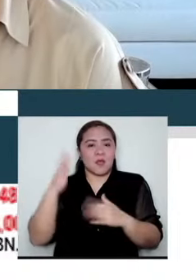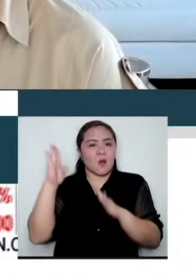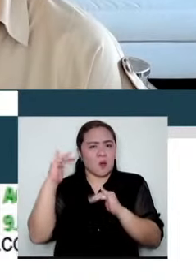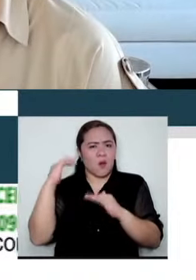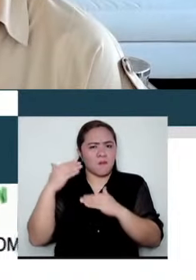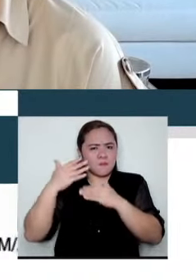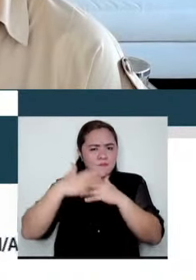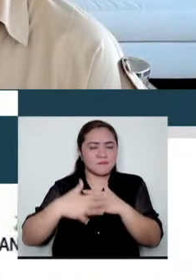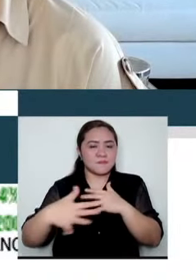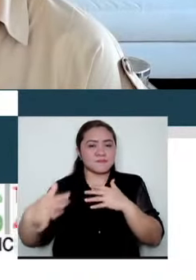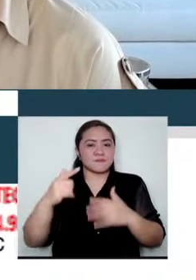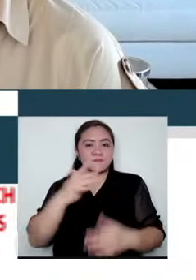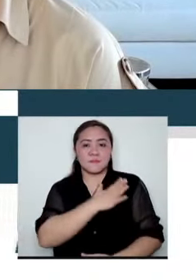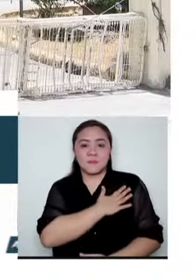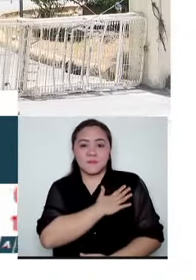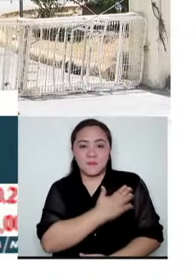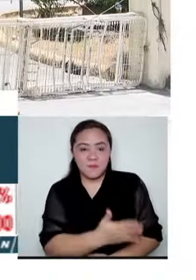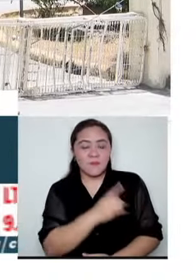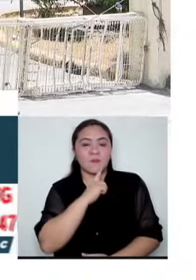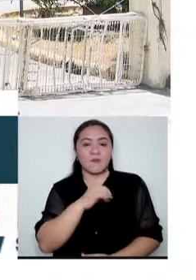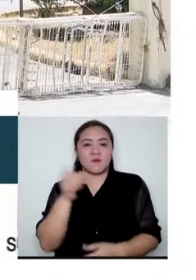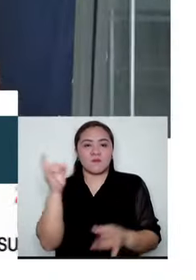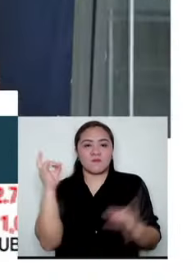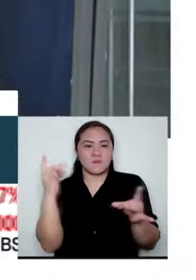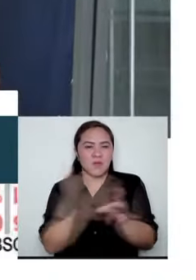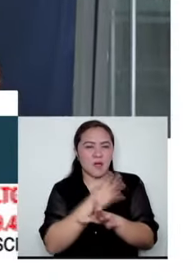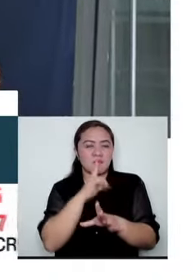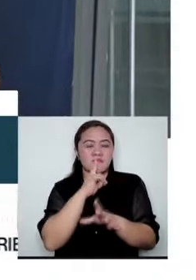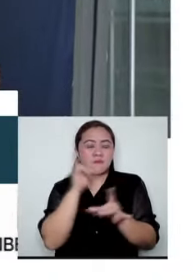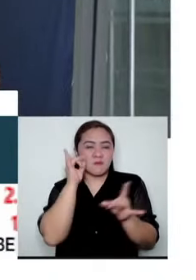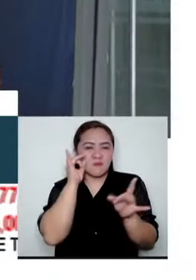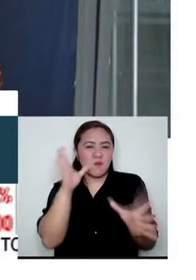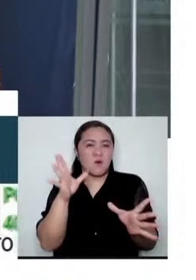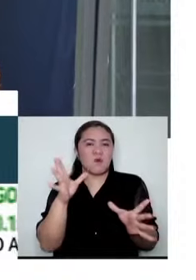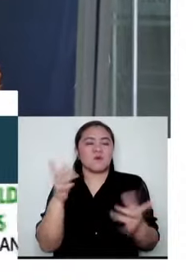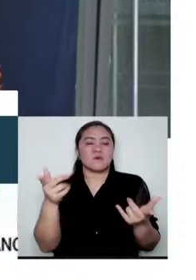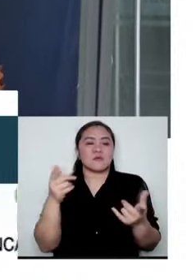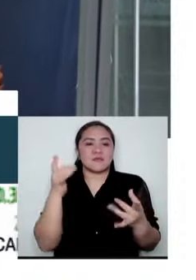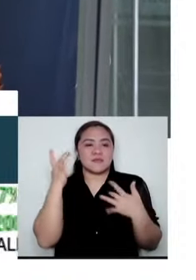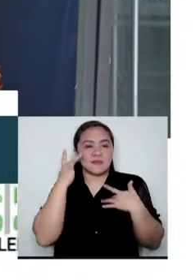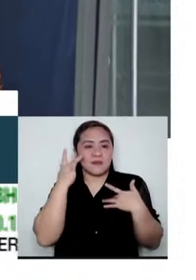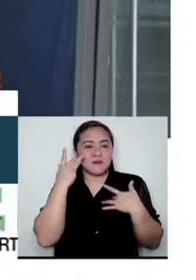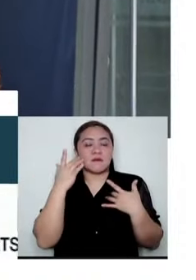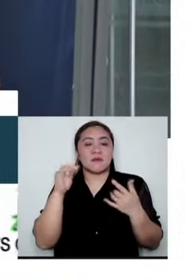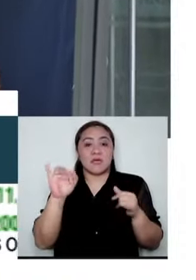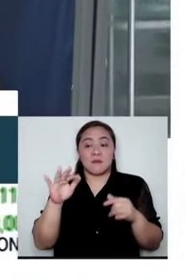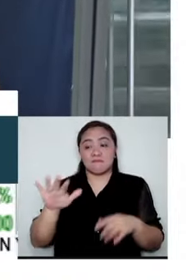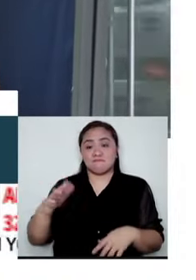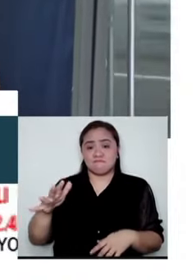we are dedicated with the severe and critical ones, we might be able to shy away the moderate ones.